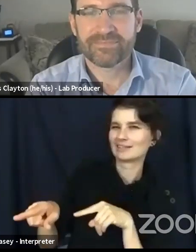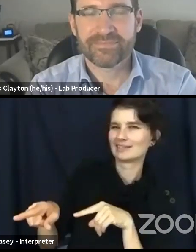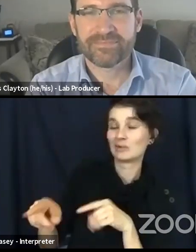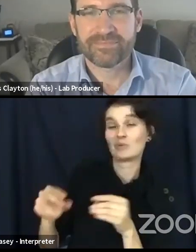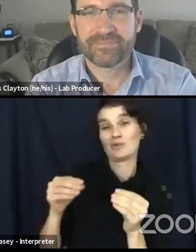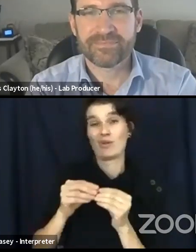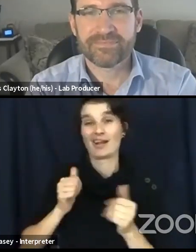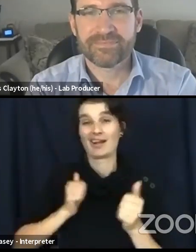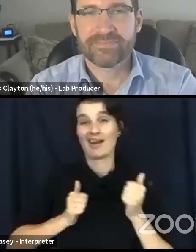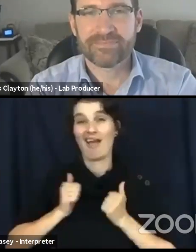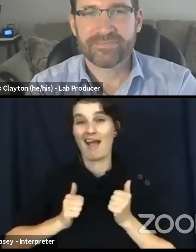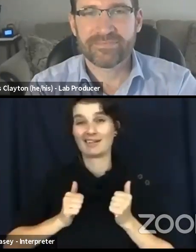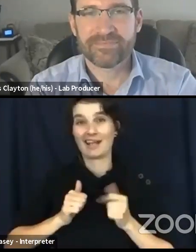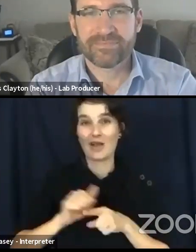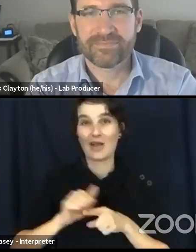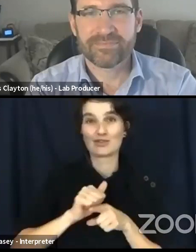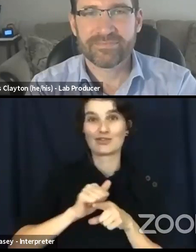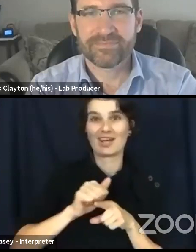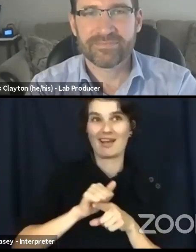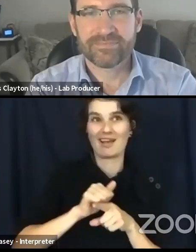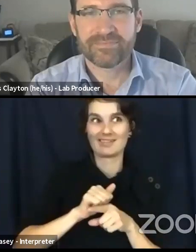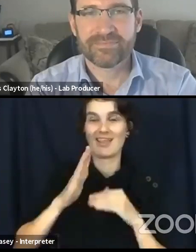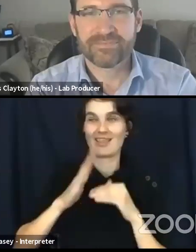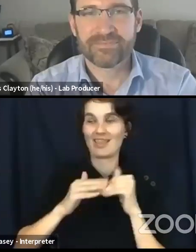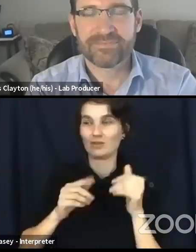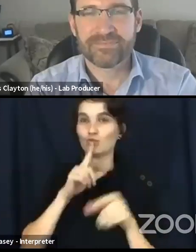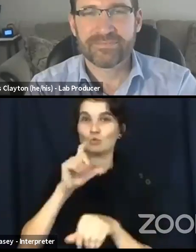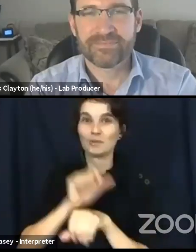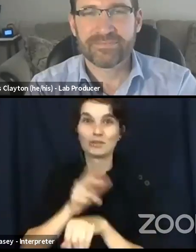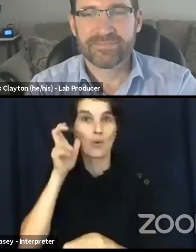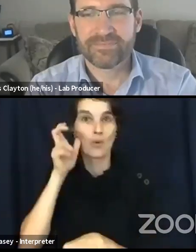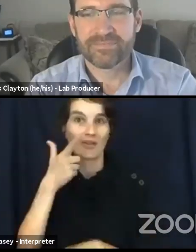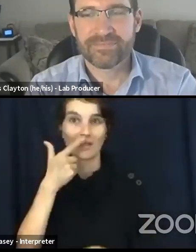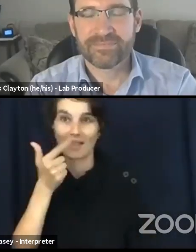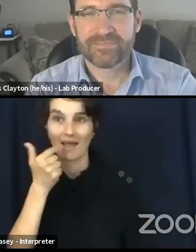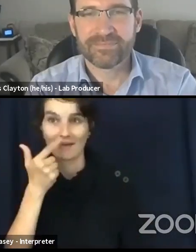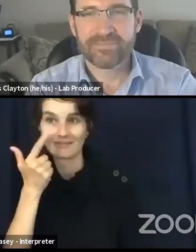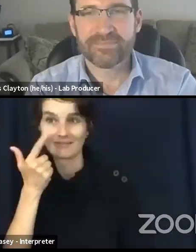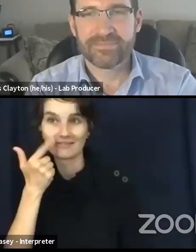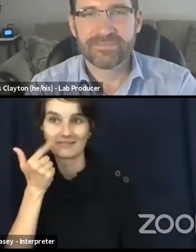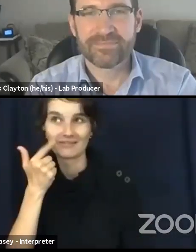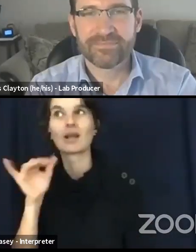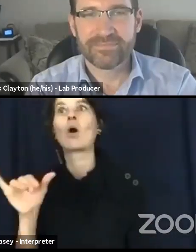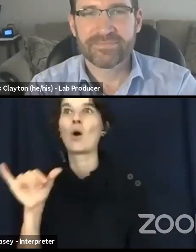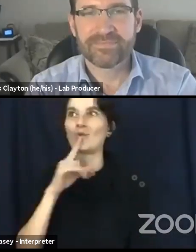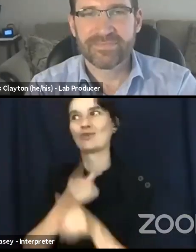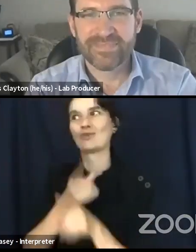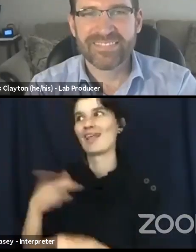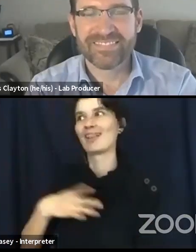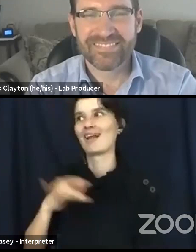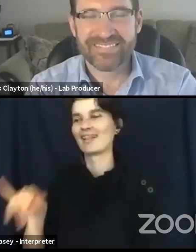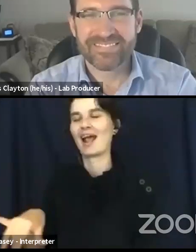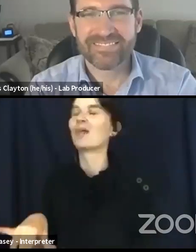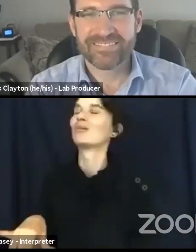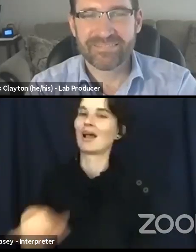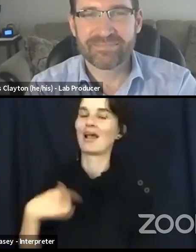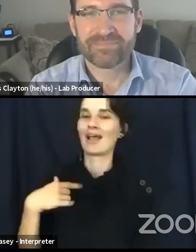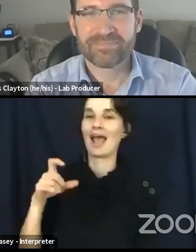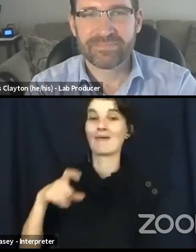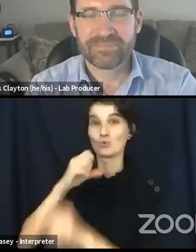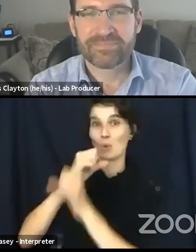than to hear the person laugh and then say like, okay, that landed, which is kind of